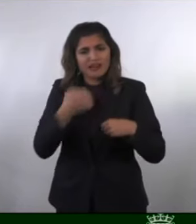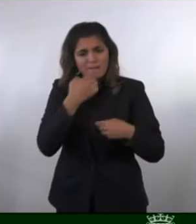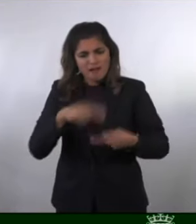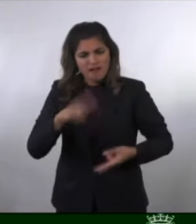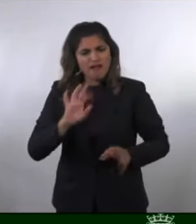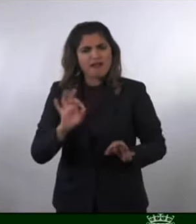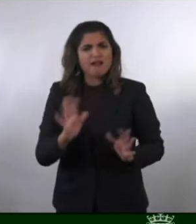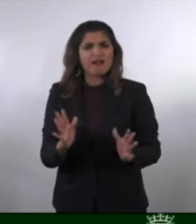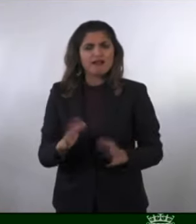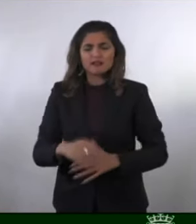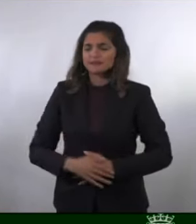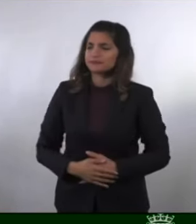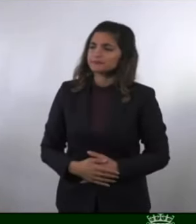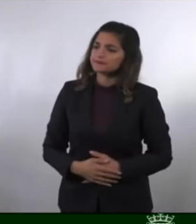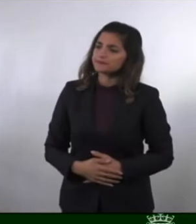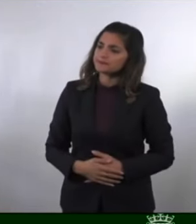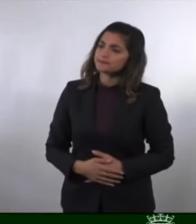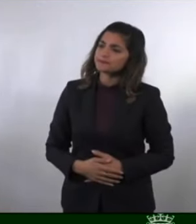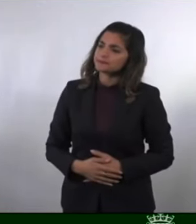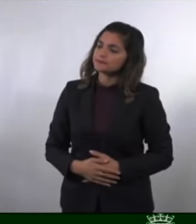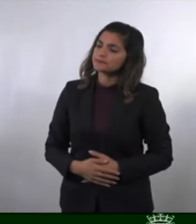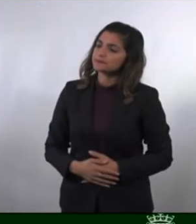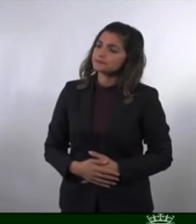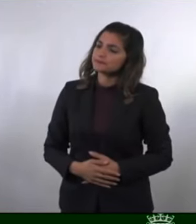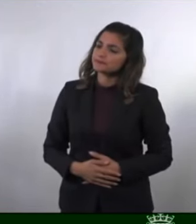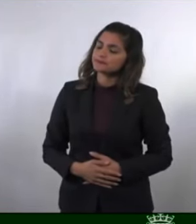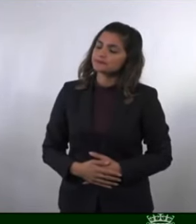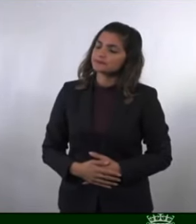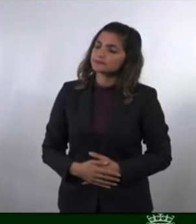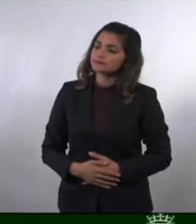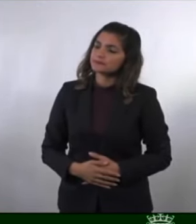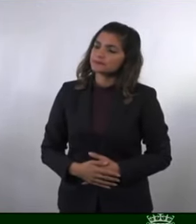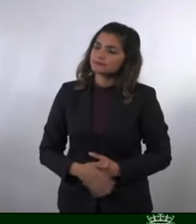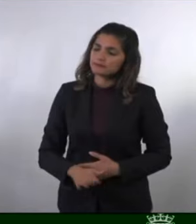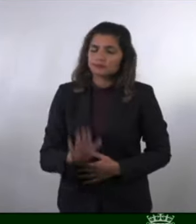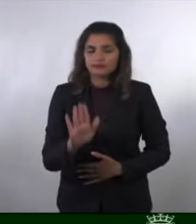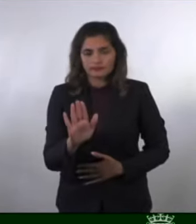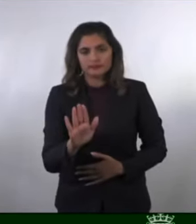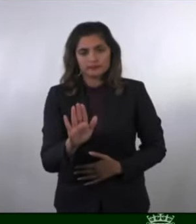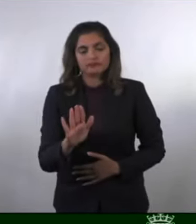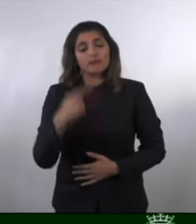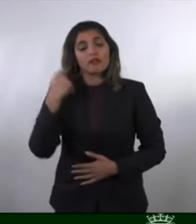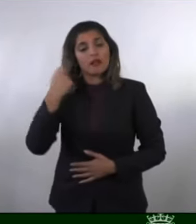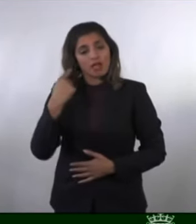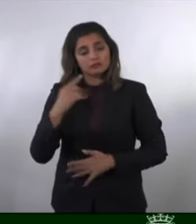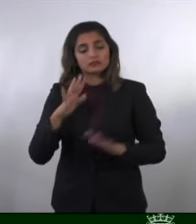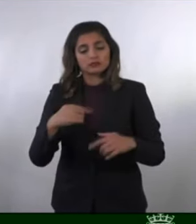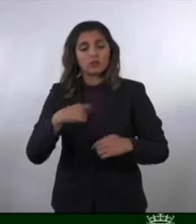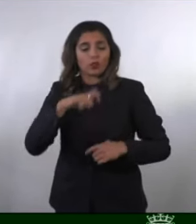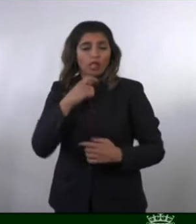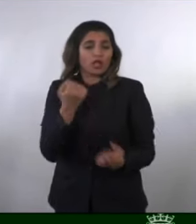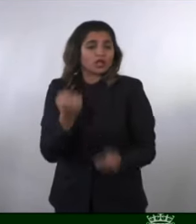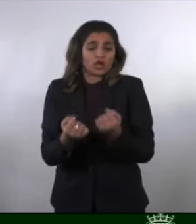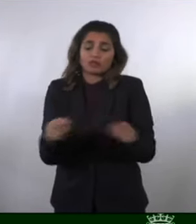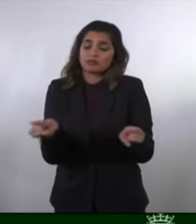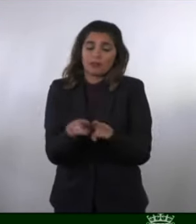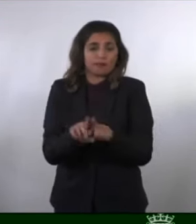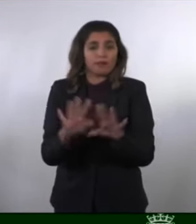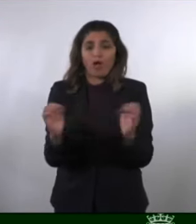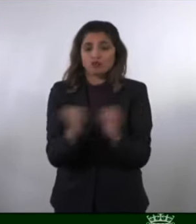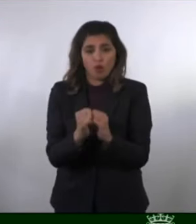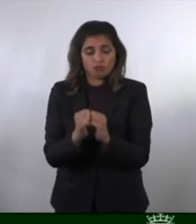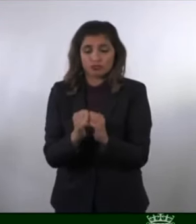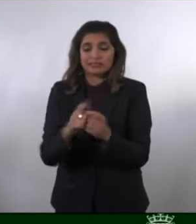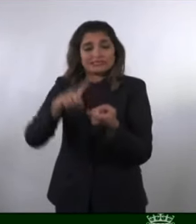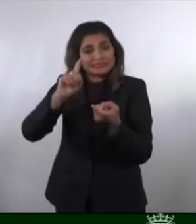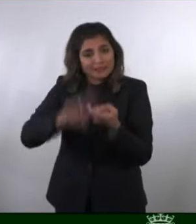honourable friend that London will come out at the tier that is necessary and appropriate based on the public